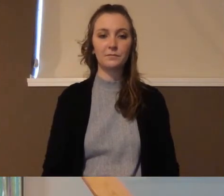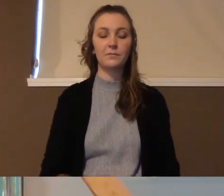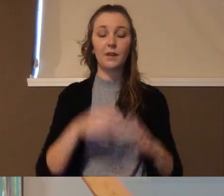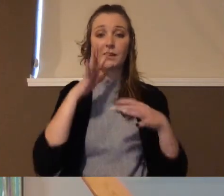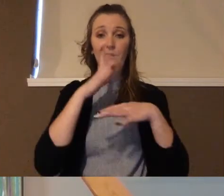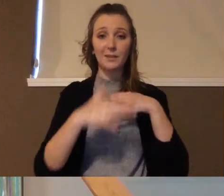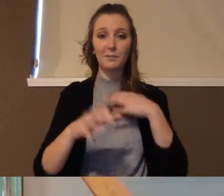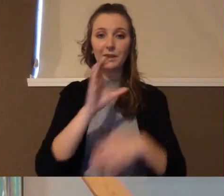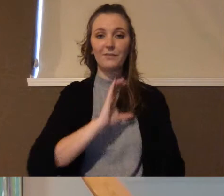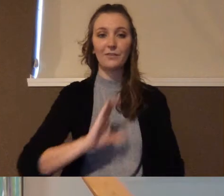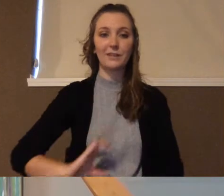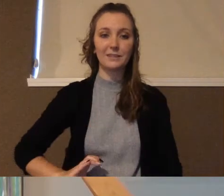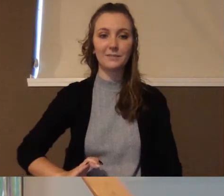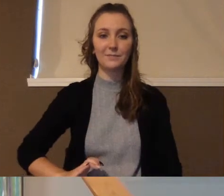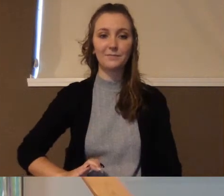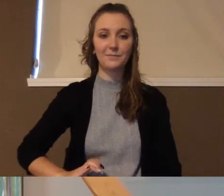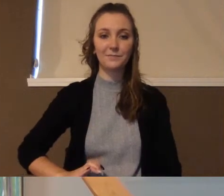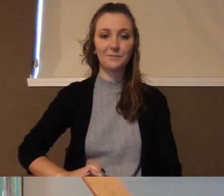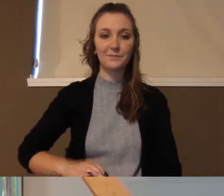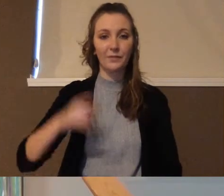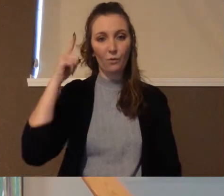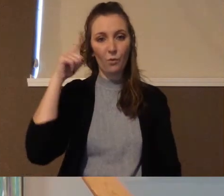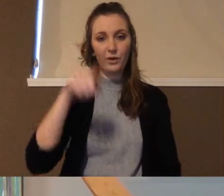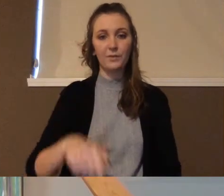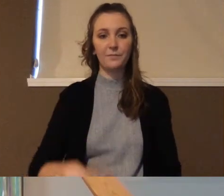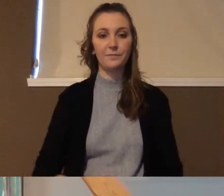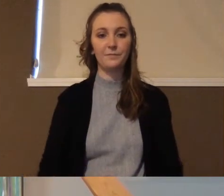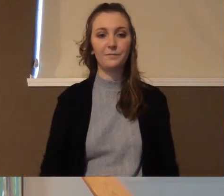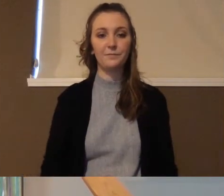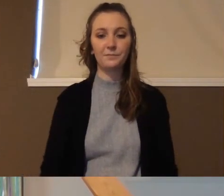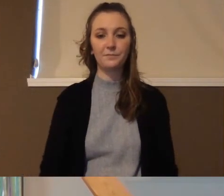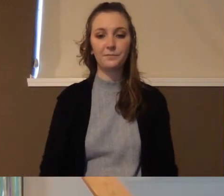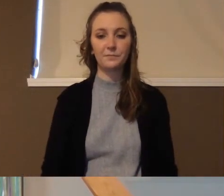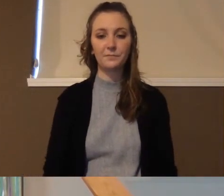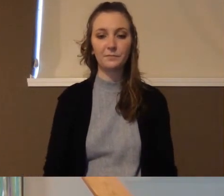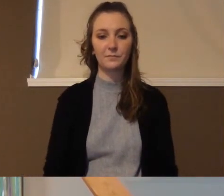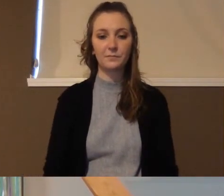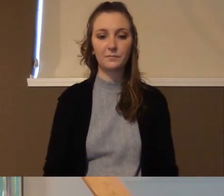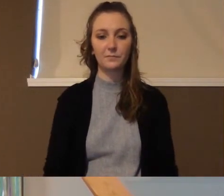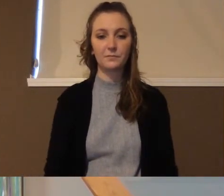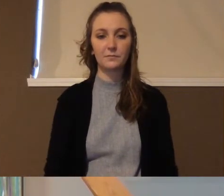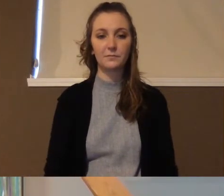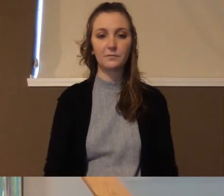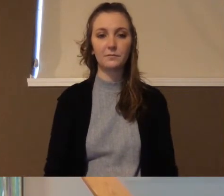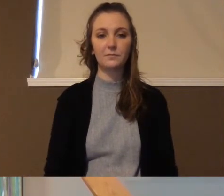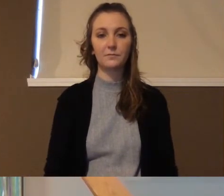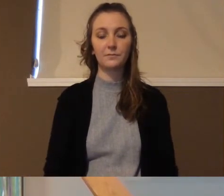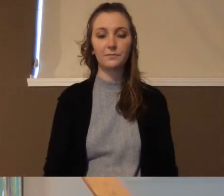The blood of Christ shed for you.